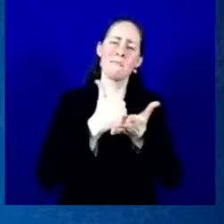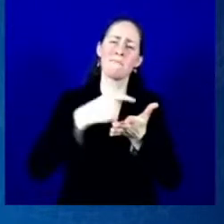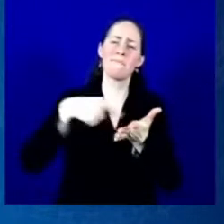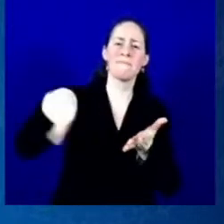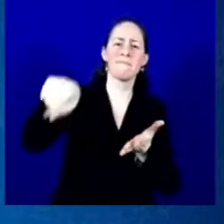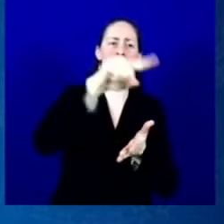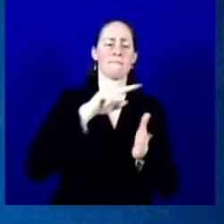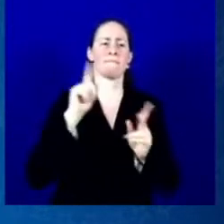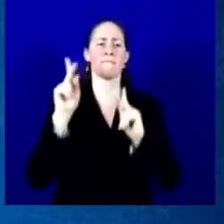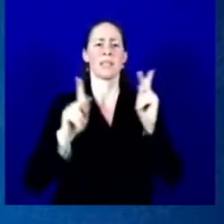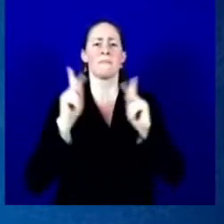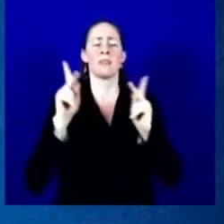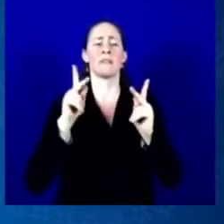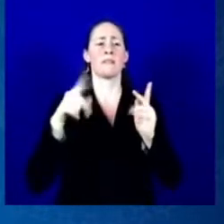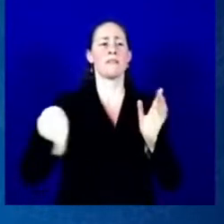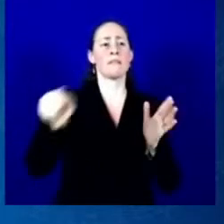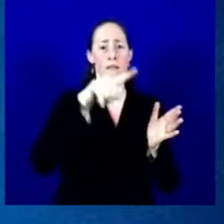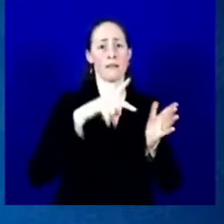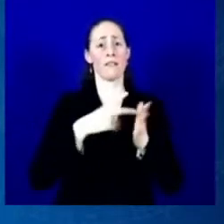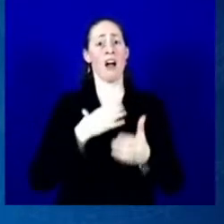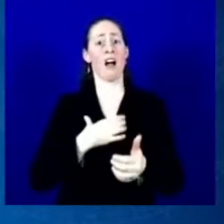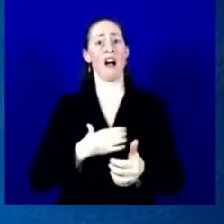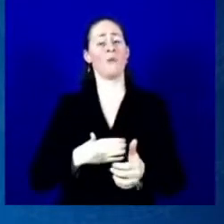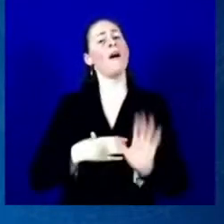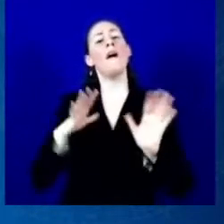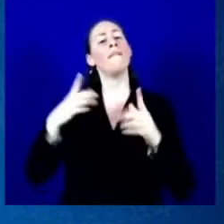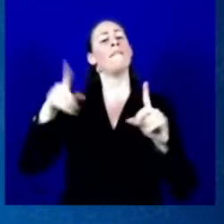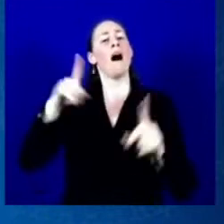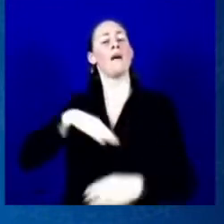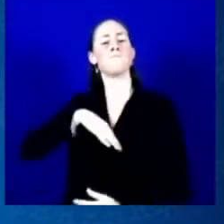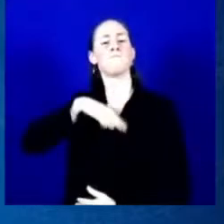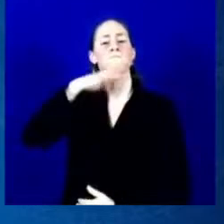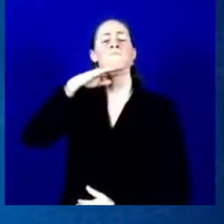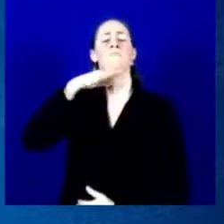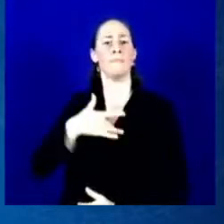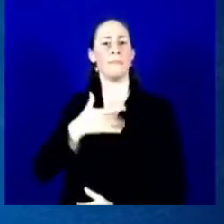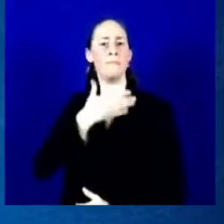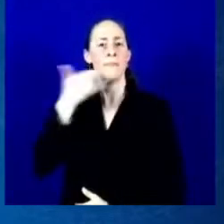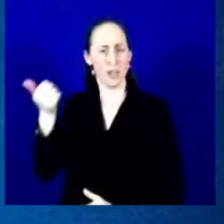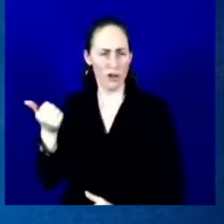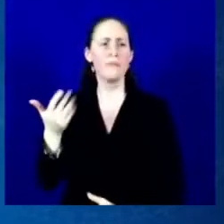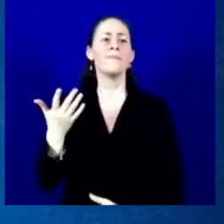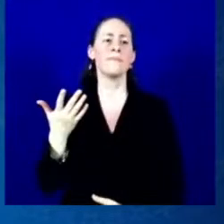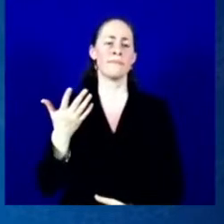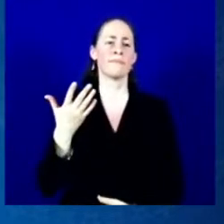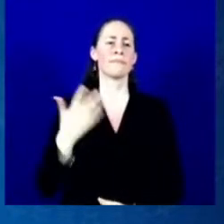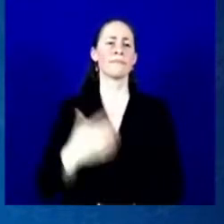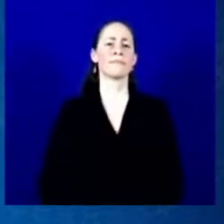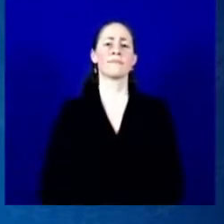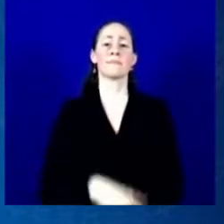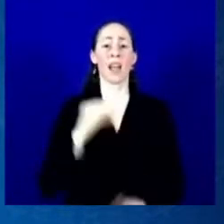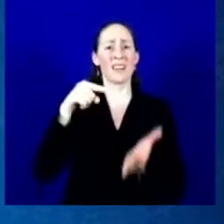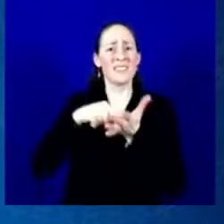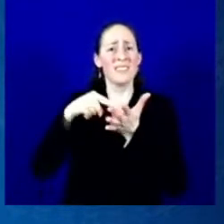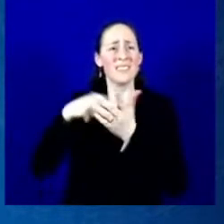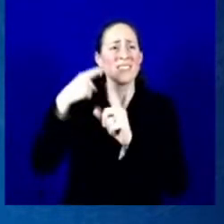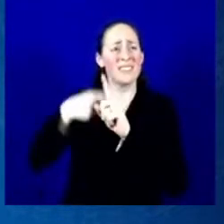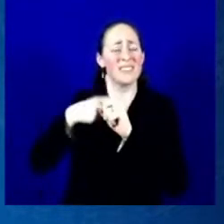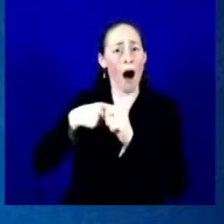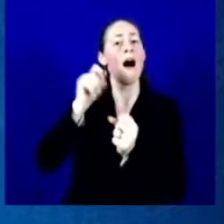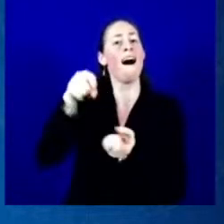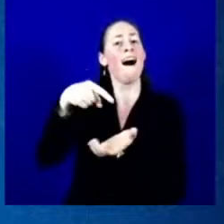sharply already. We're also providing rental assistance. You all know this, but the American people, I want to make sure they